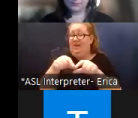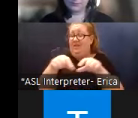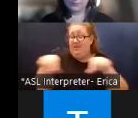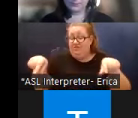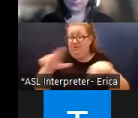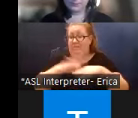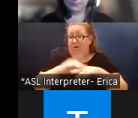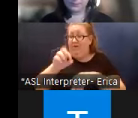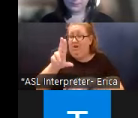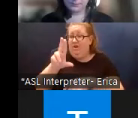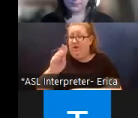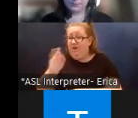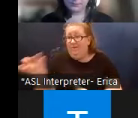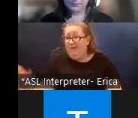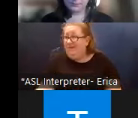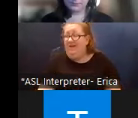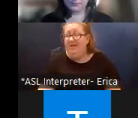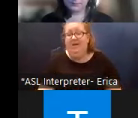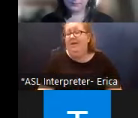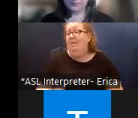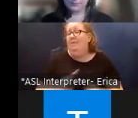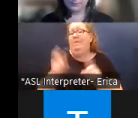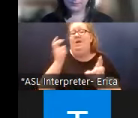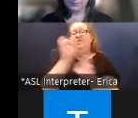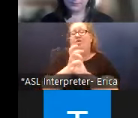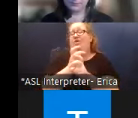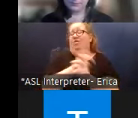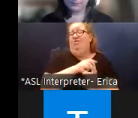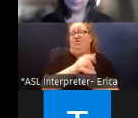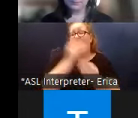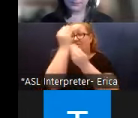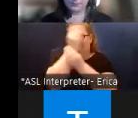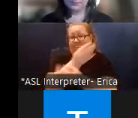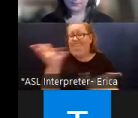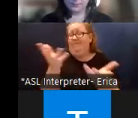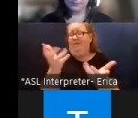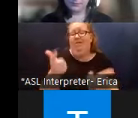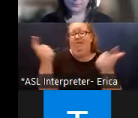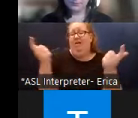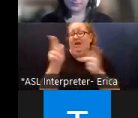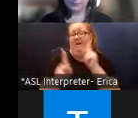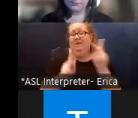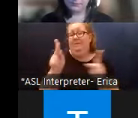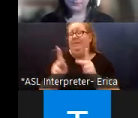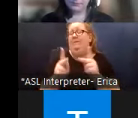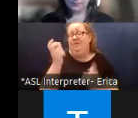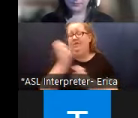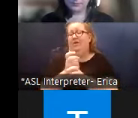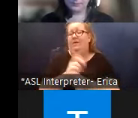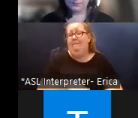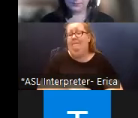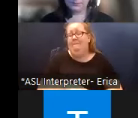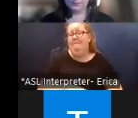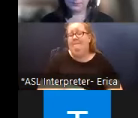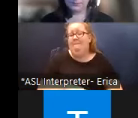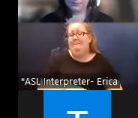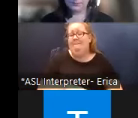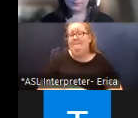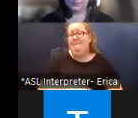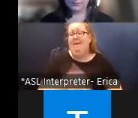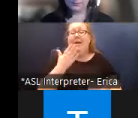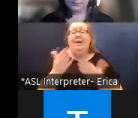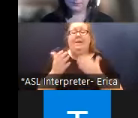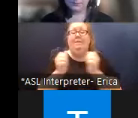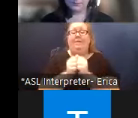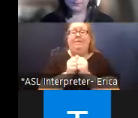curb. But it's hard to reach a lot of people. Yeah. You know, it's hard to reach a lot of people. Maybe with the